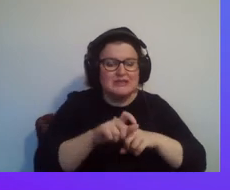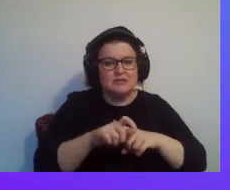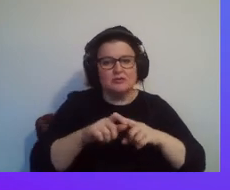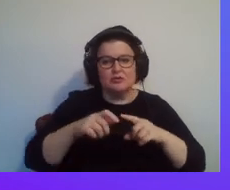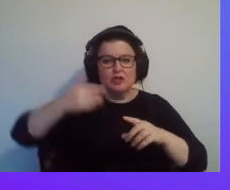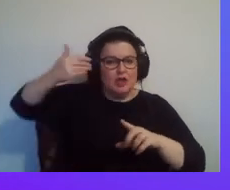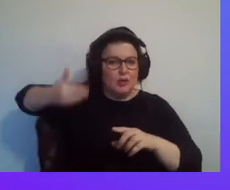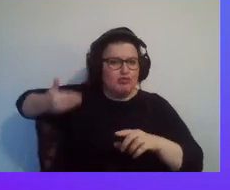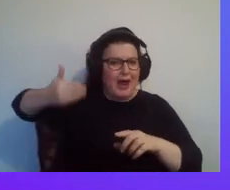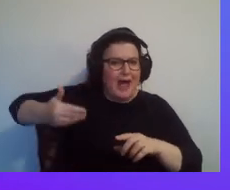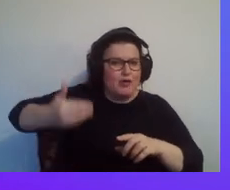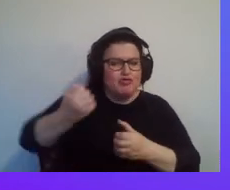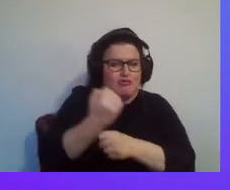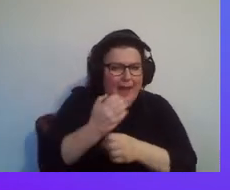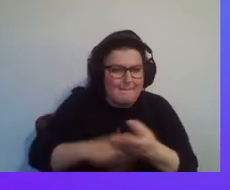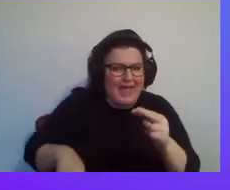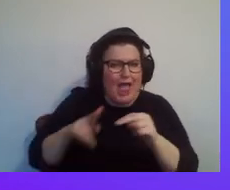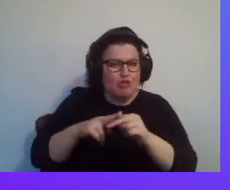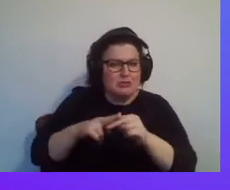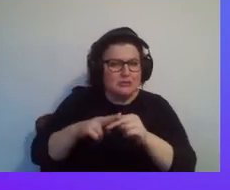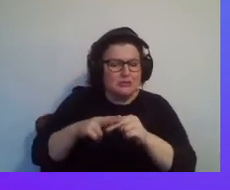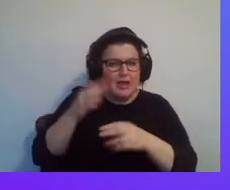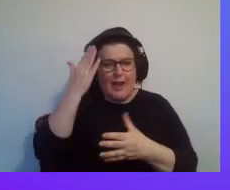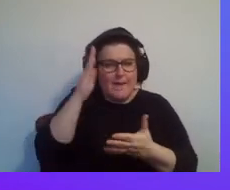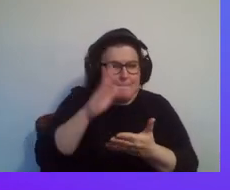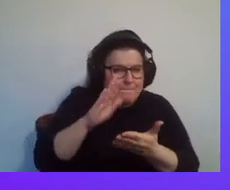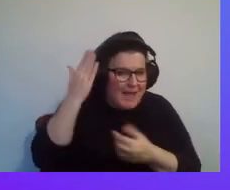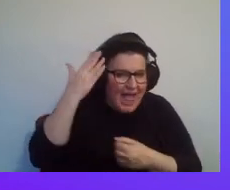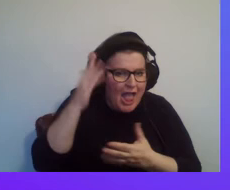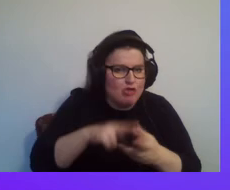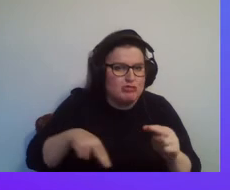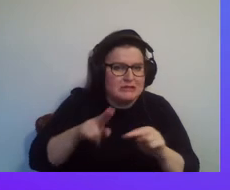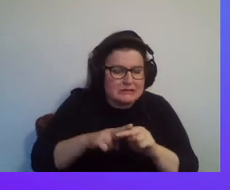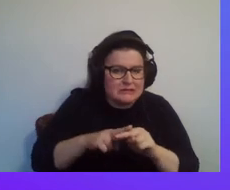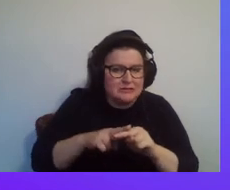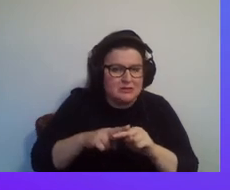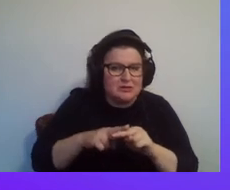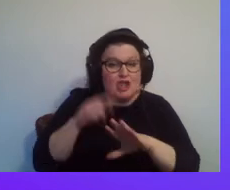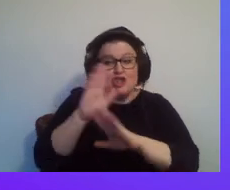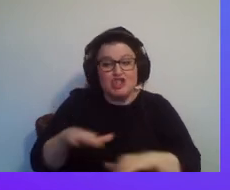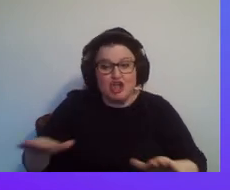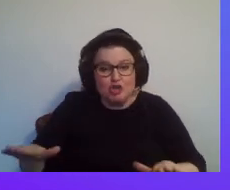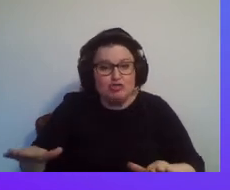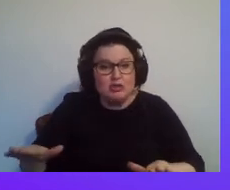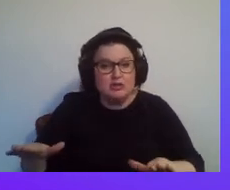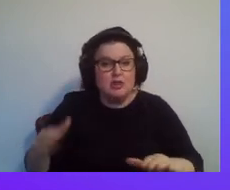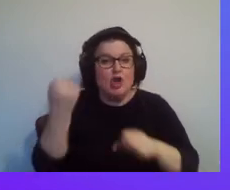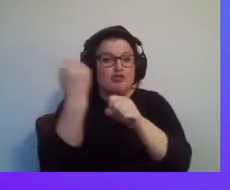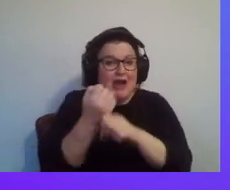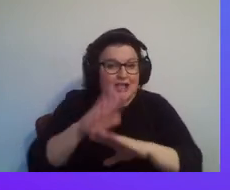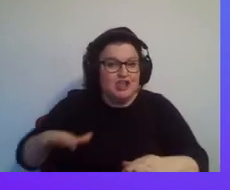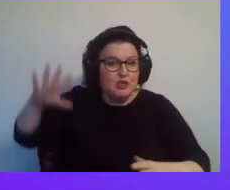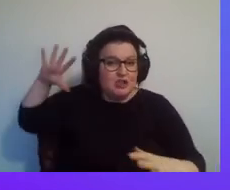feel with grandparents being part of the family, is a real benefit from